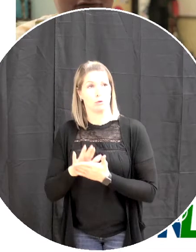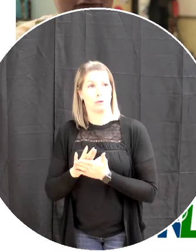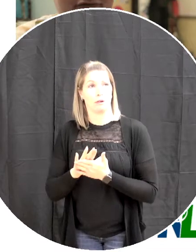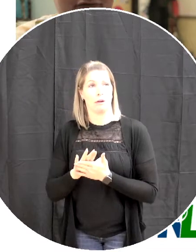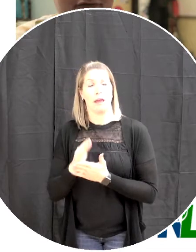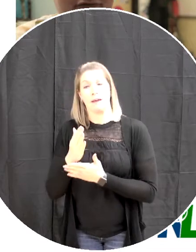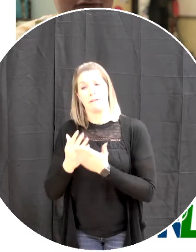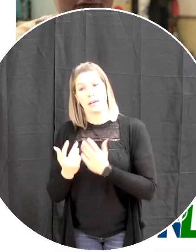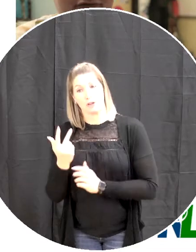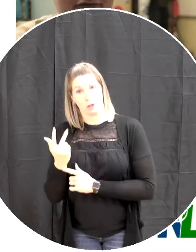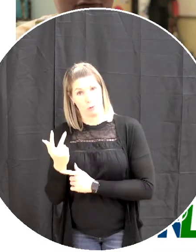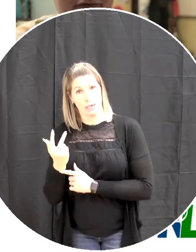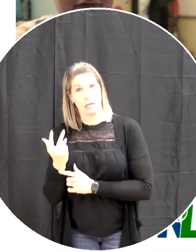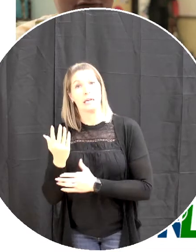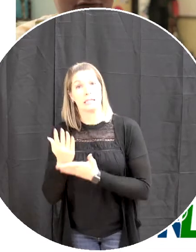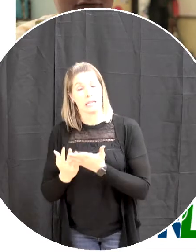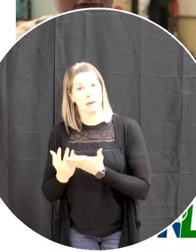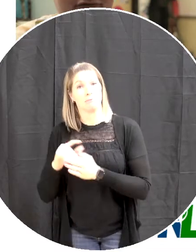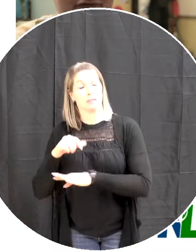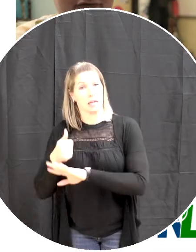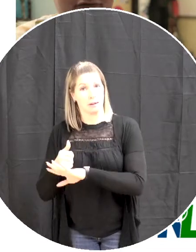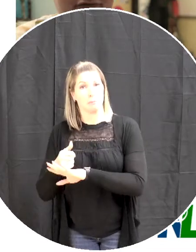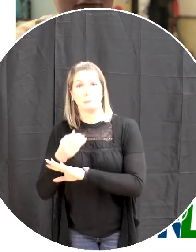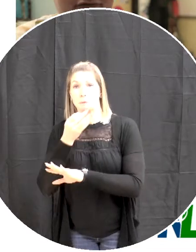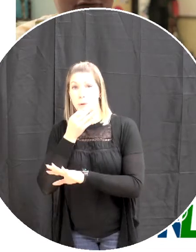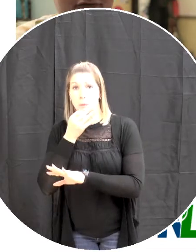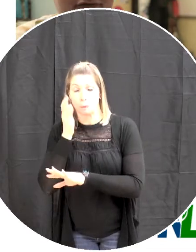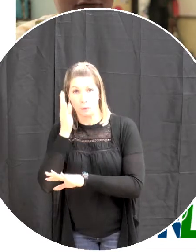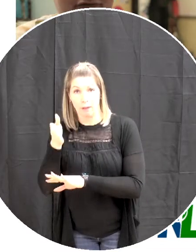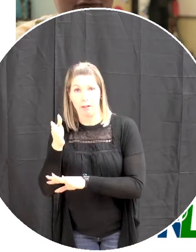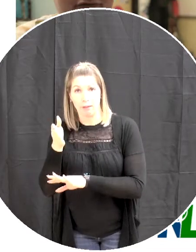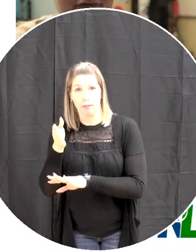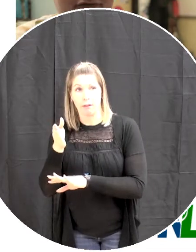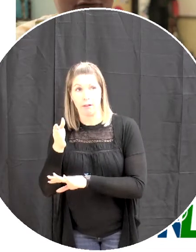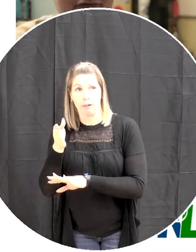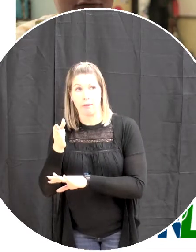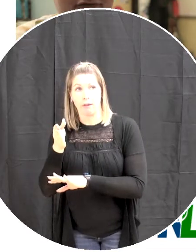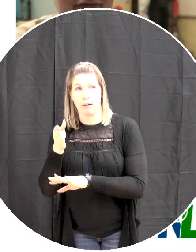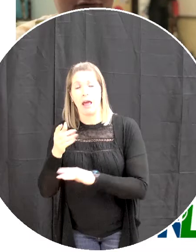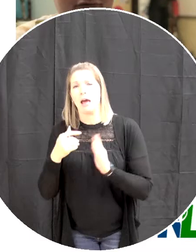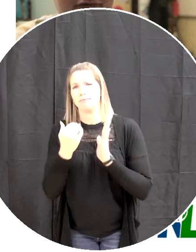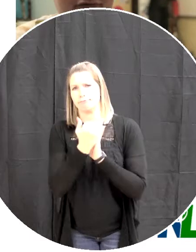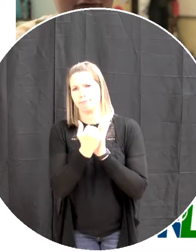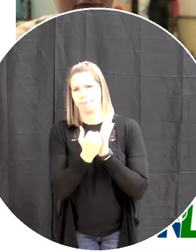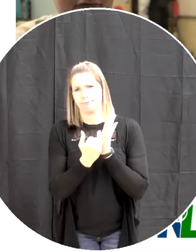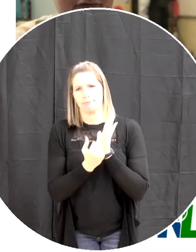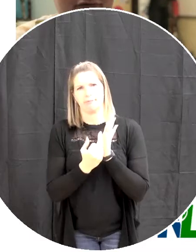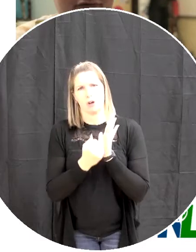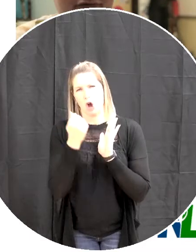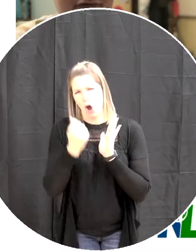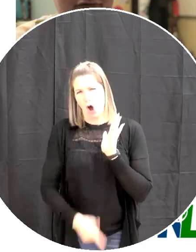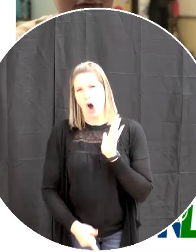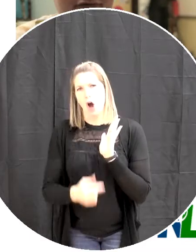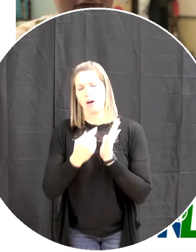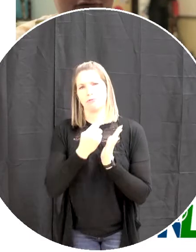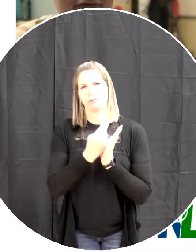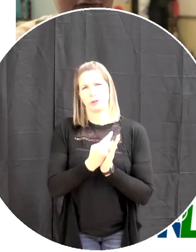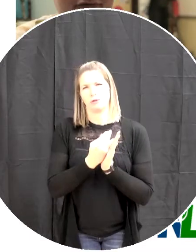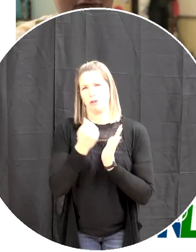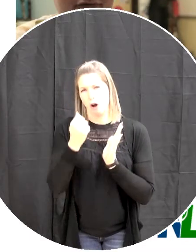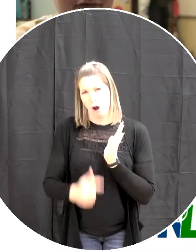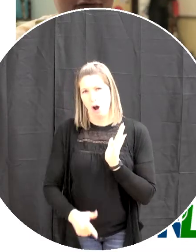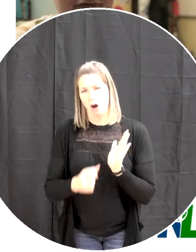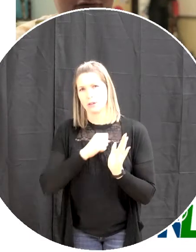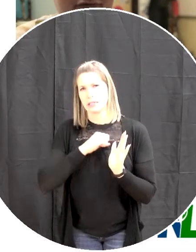implemented. We're now into phase 3, and these are the culmination of all the positions. So you can see there's been quite a few